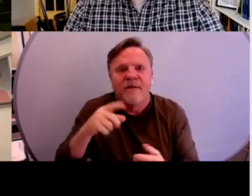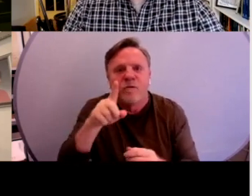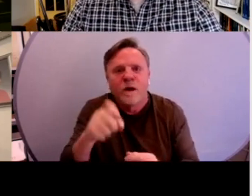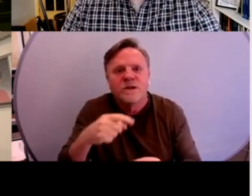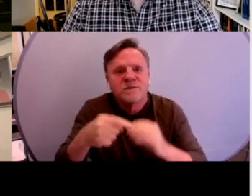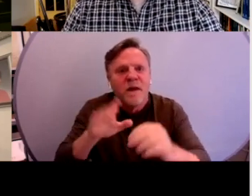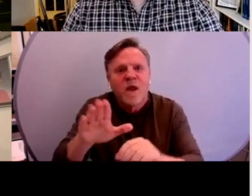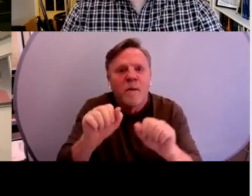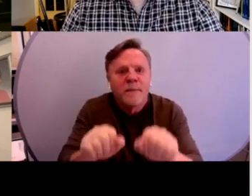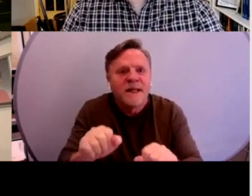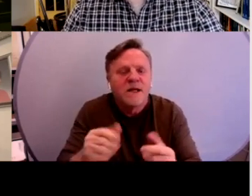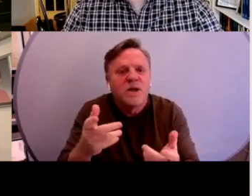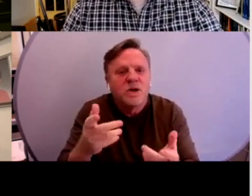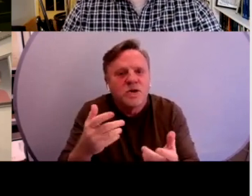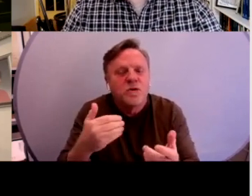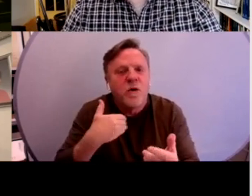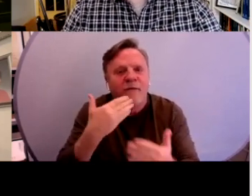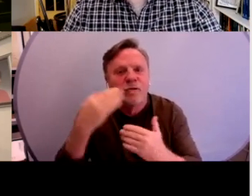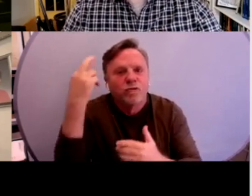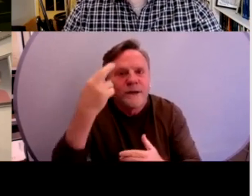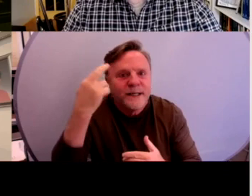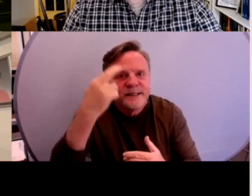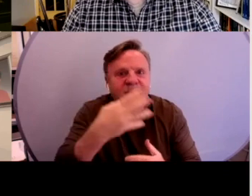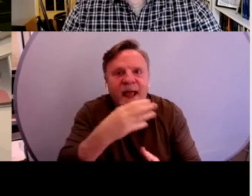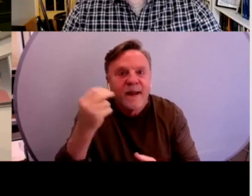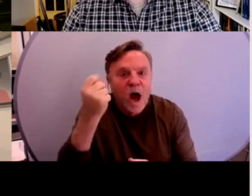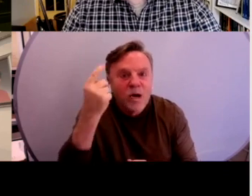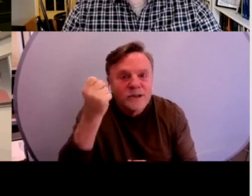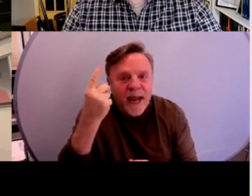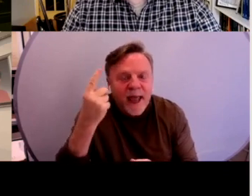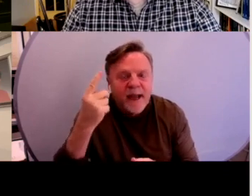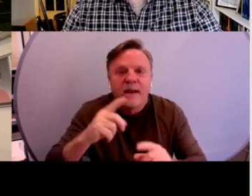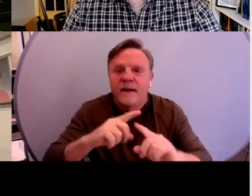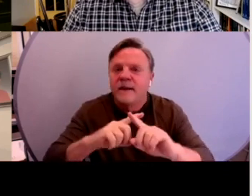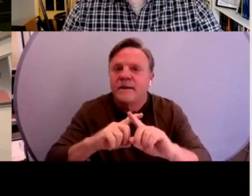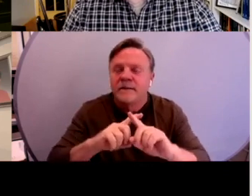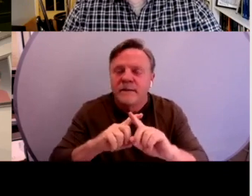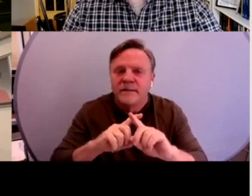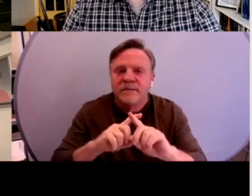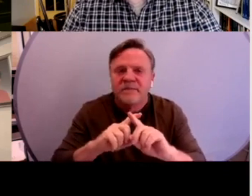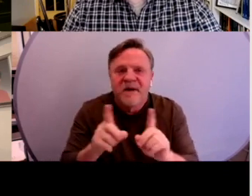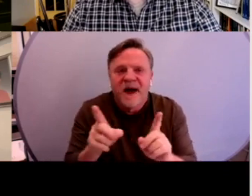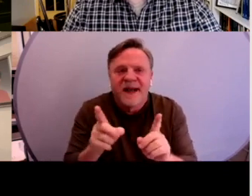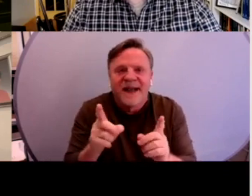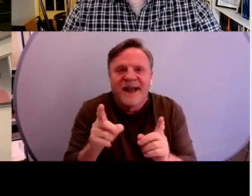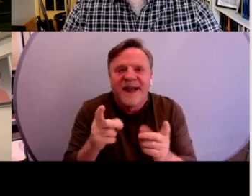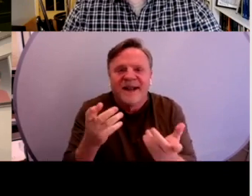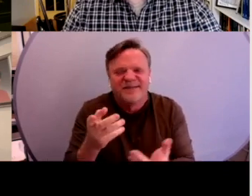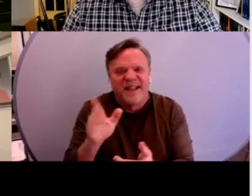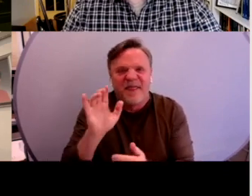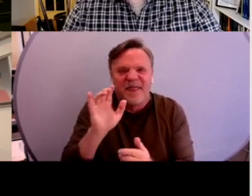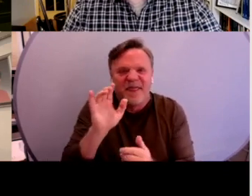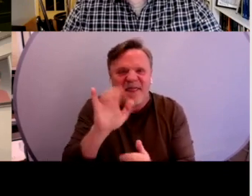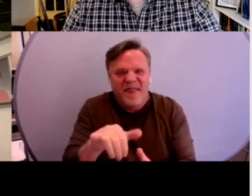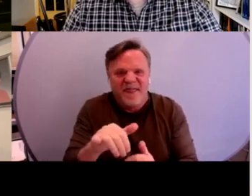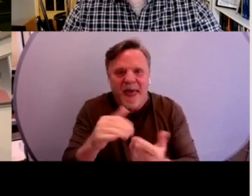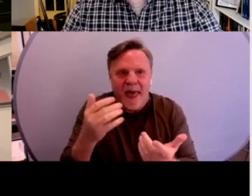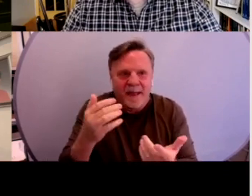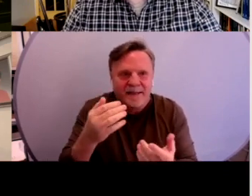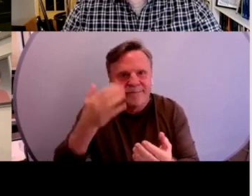capacity for reason or for understanding. And yet the falsity of that kind of